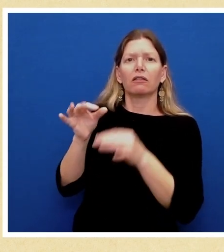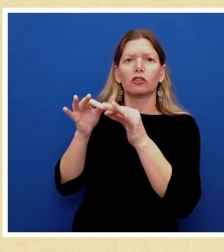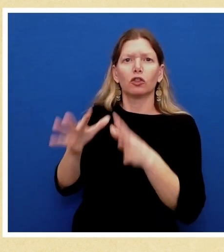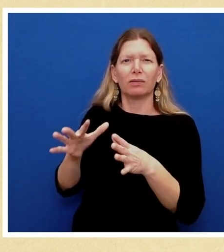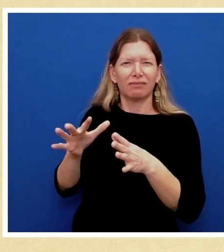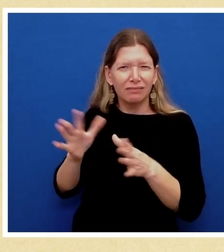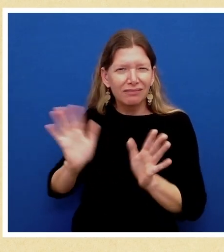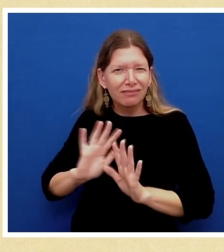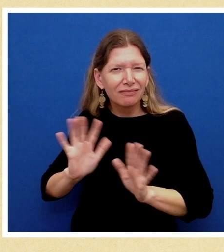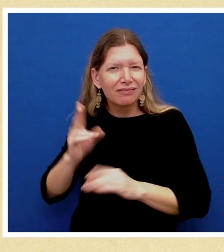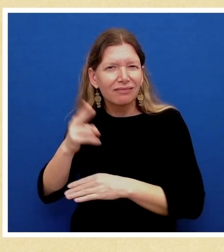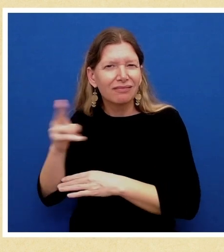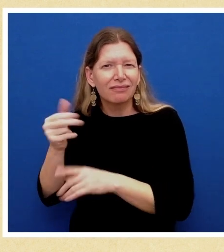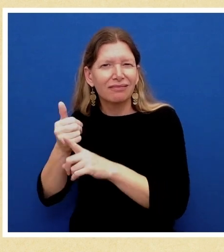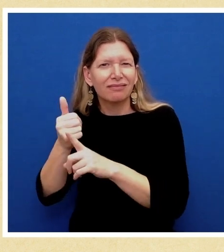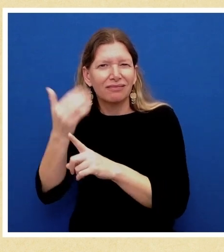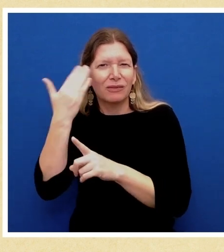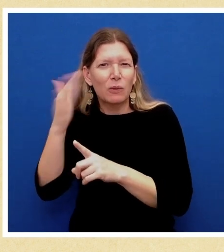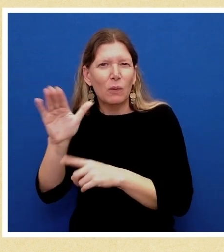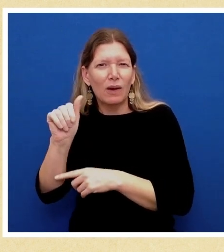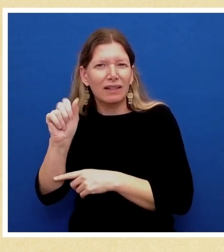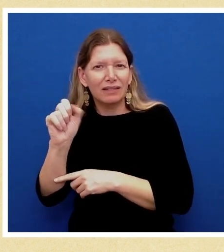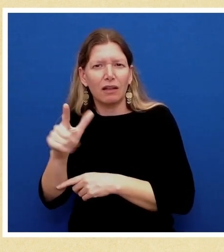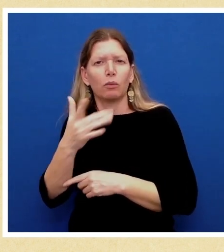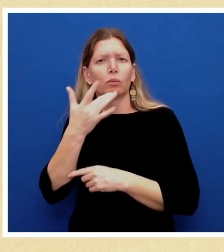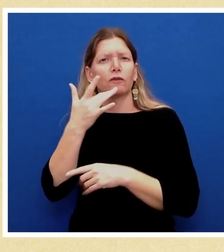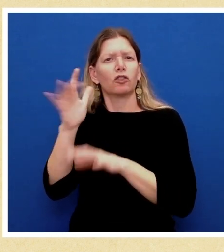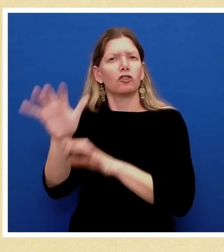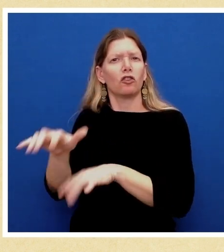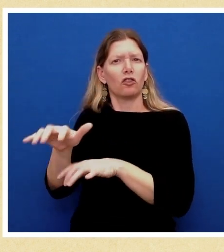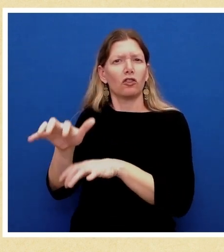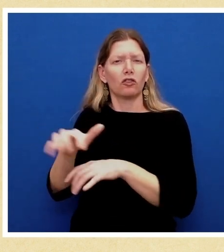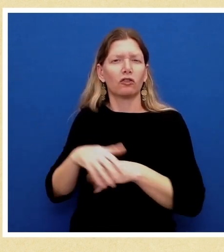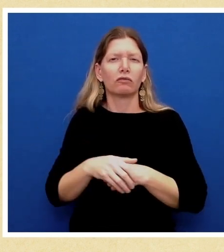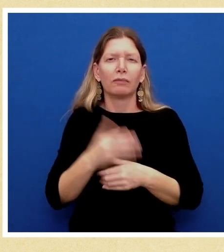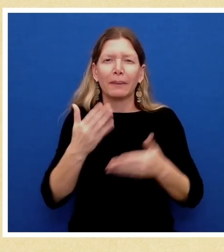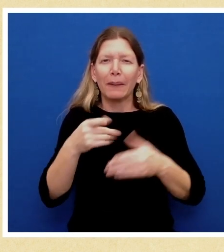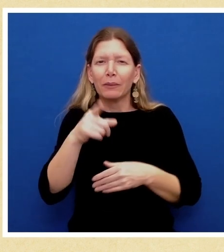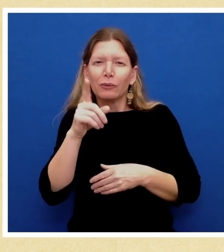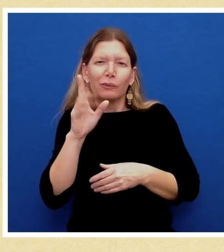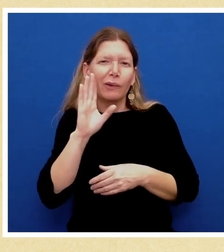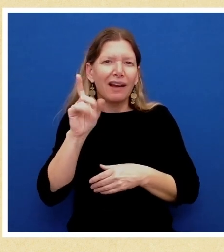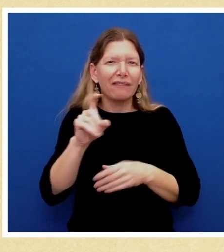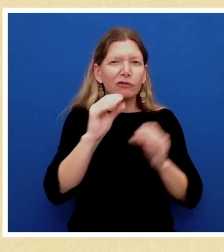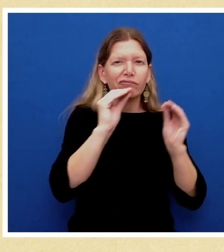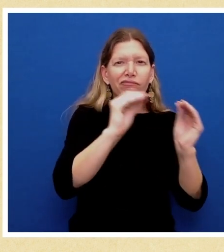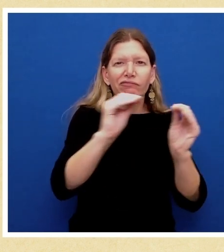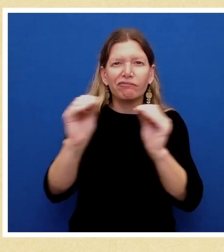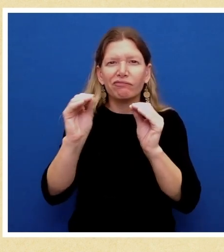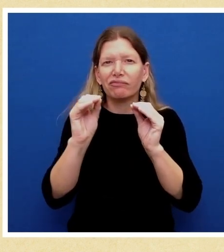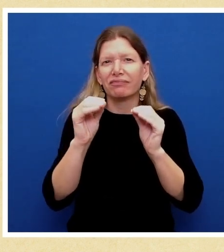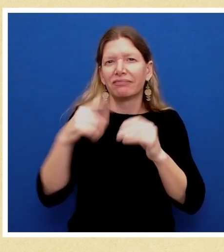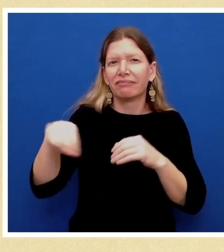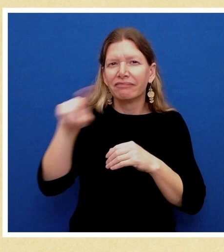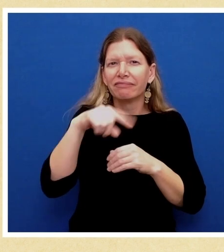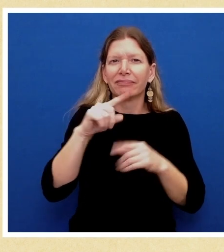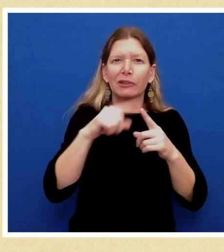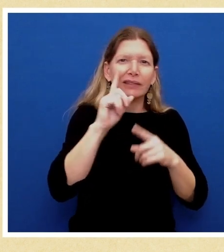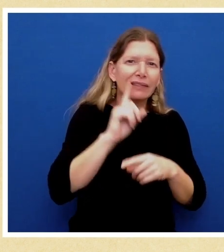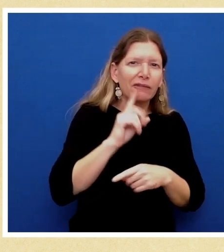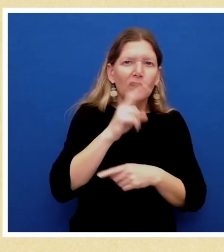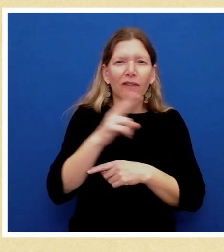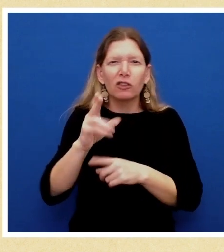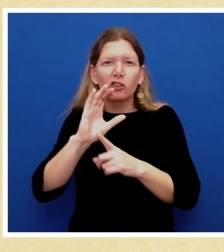interpreter, but not realize the patient does not use ASL and would prefer CART. You may find that you need to educate healthcare